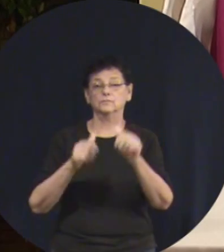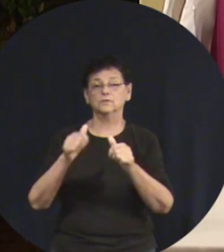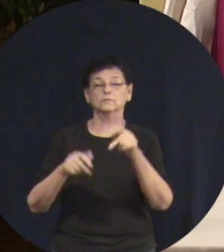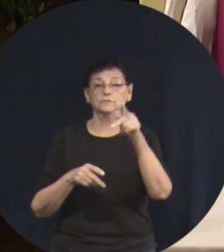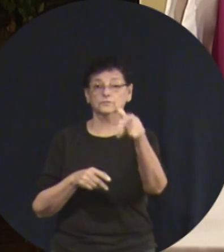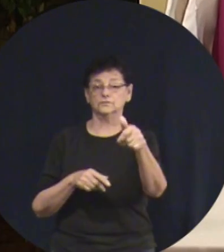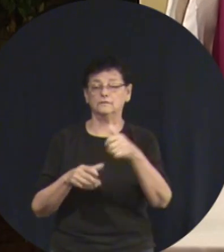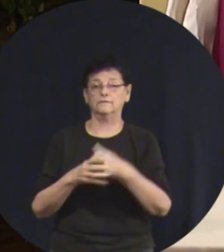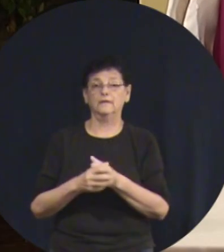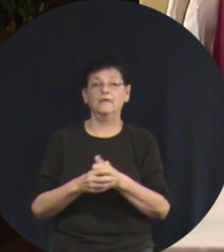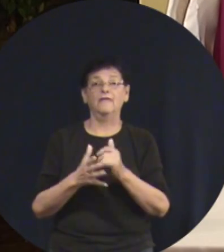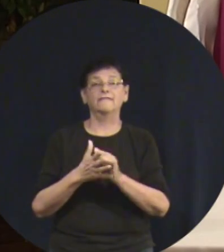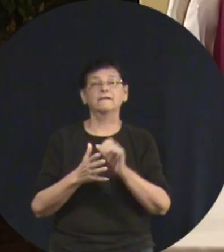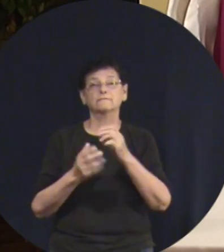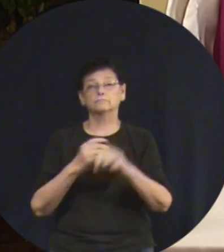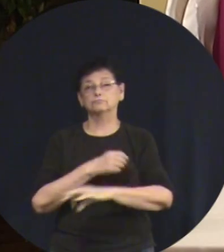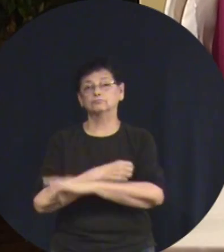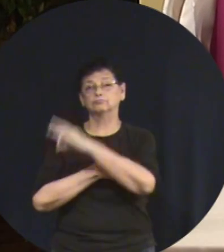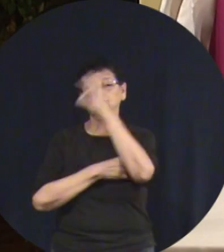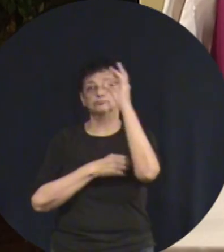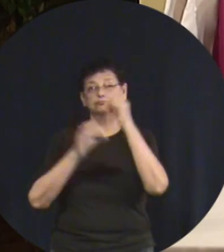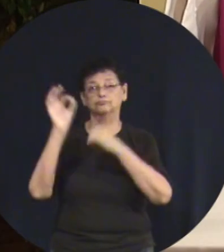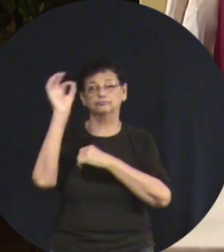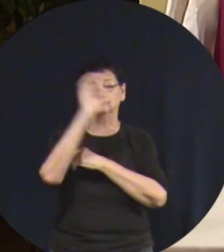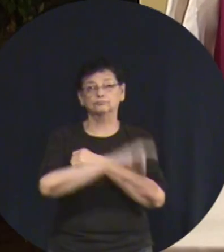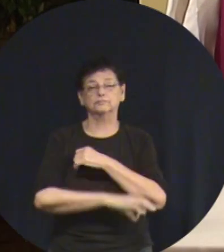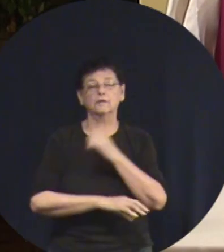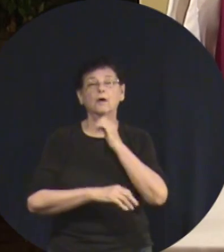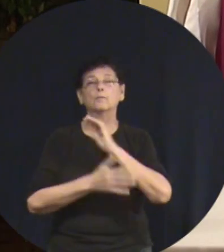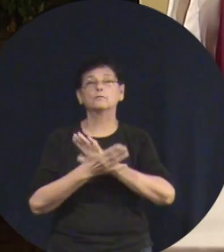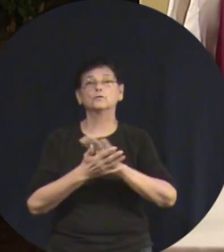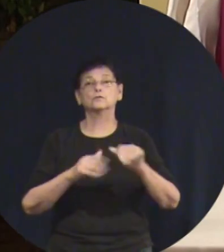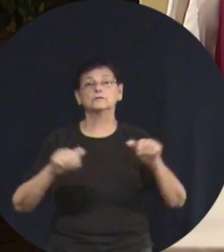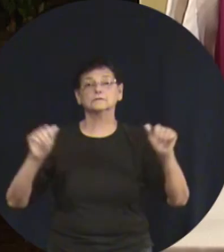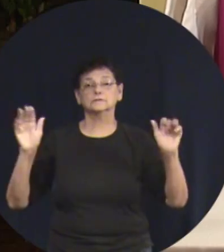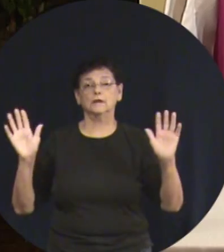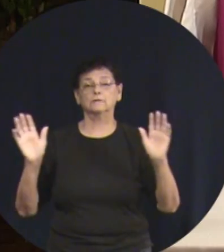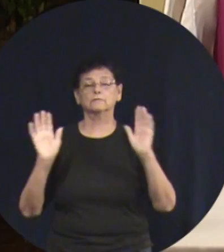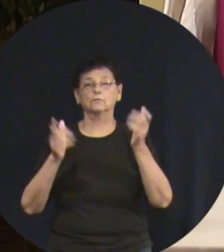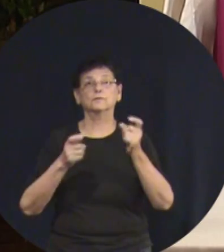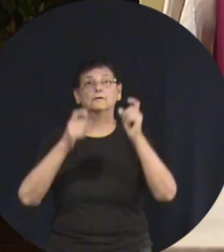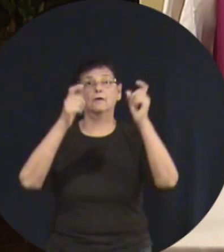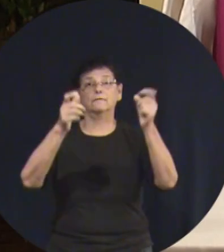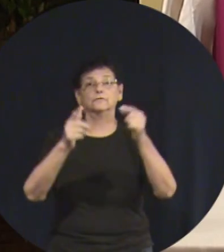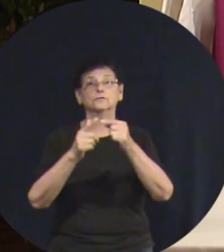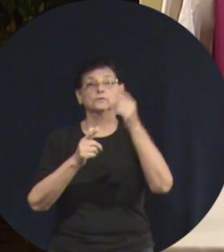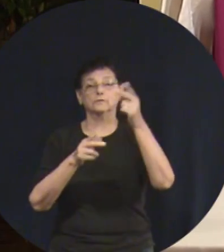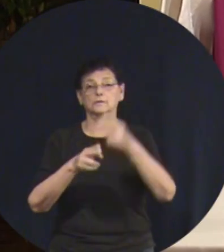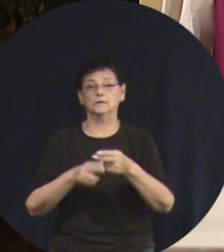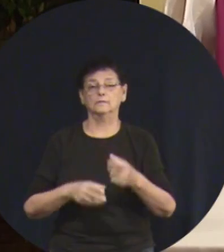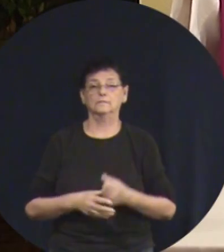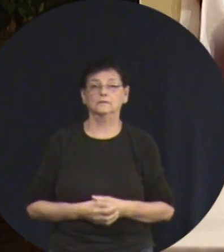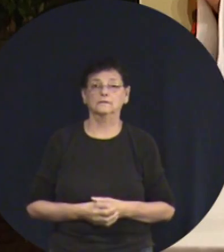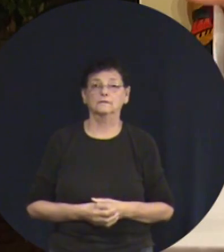to yourself, so that from the rising of the sun to its setting, a pure sacrifice may be offered to your